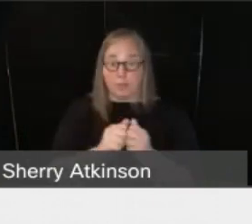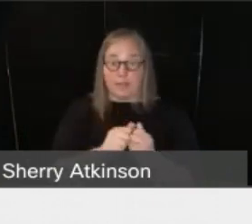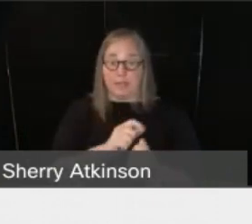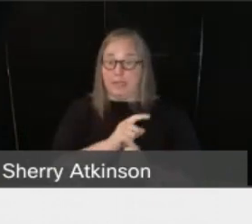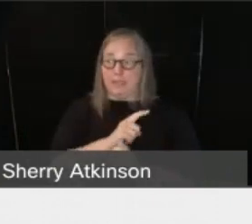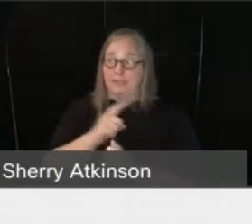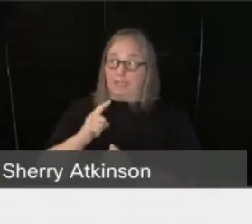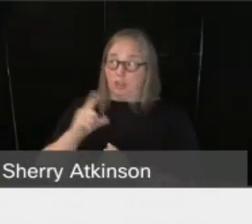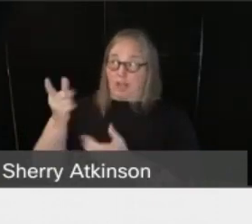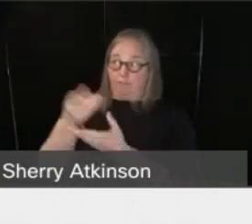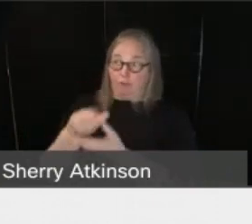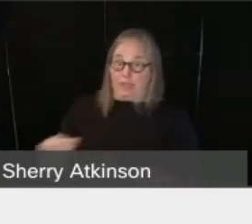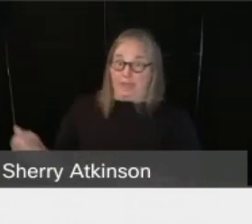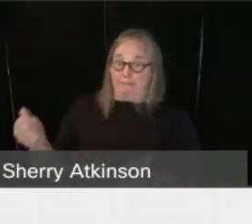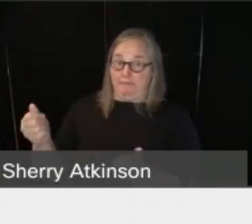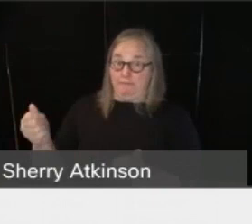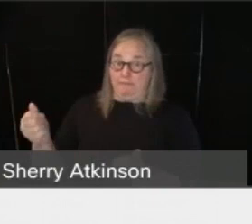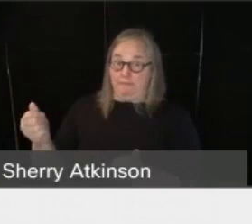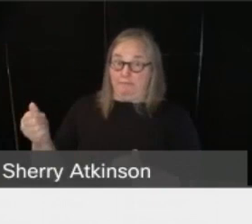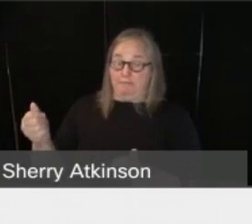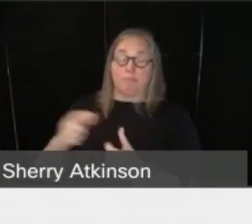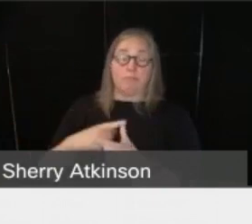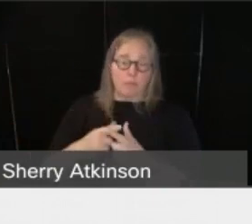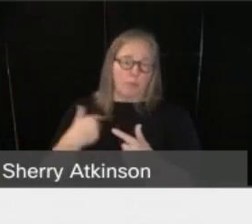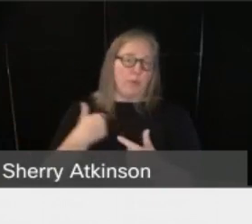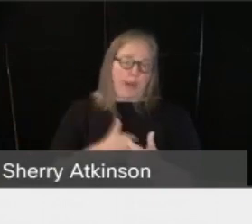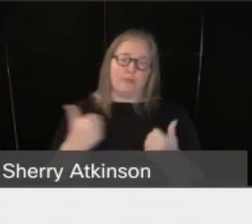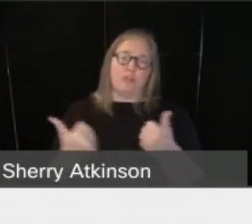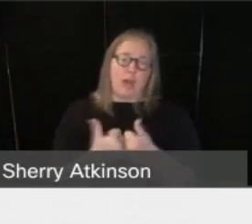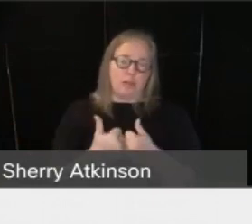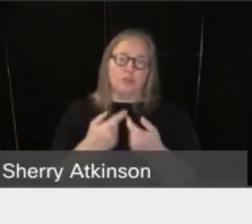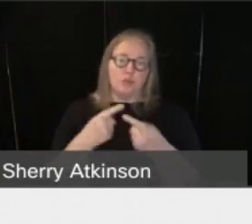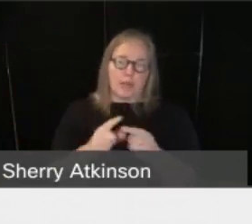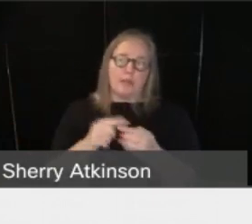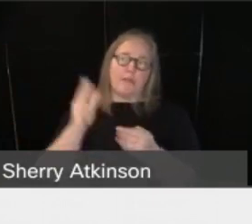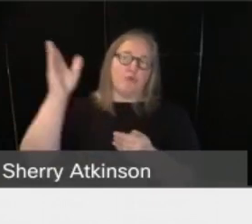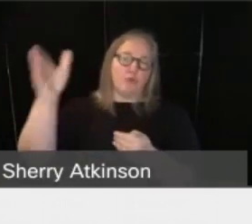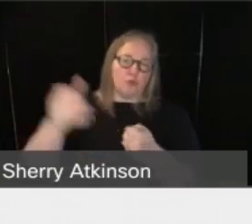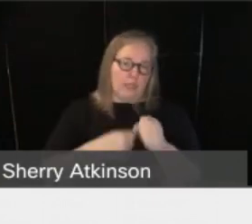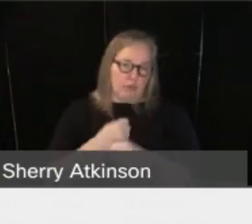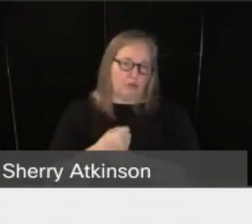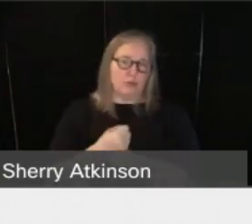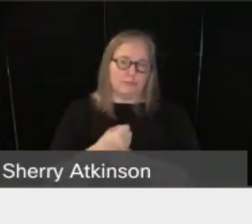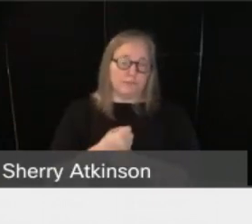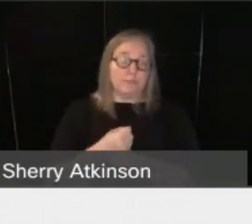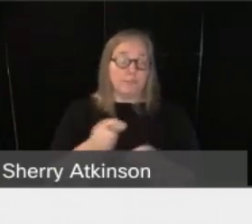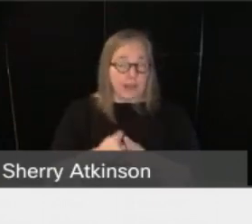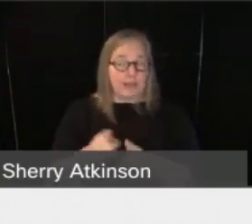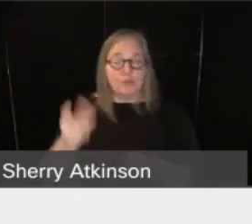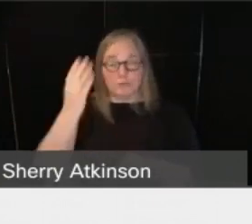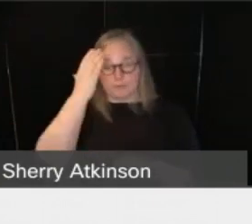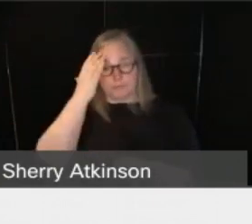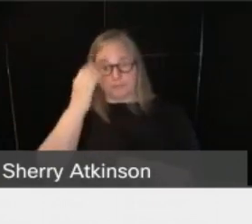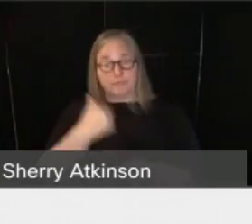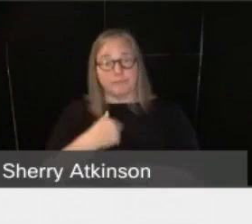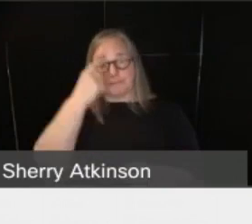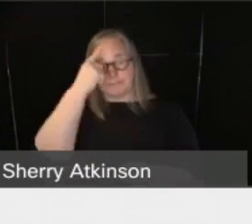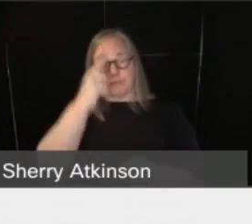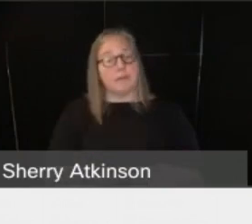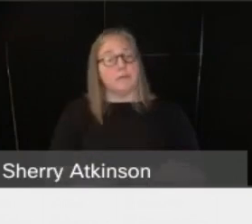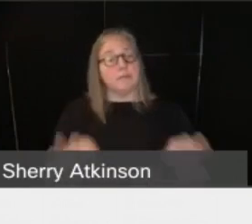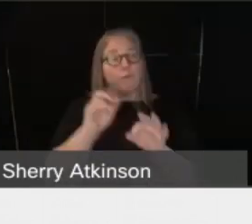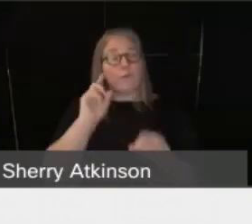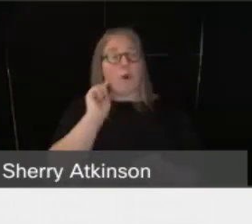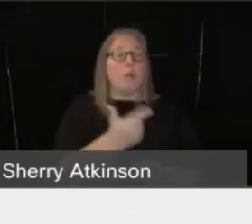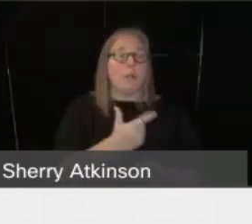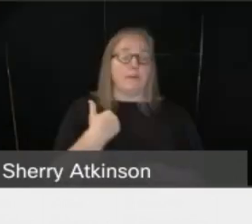relief, then we do have challenges in those out years, as you've acknowledged. And I think it's important for all of us to know not where